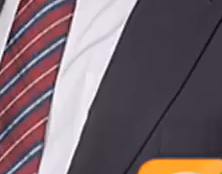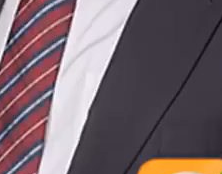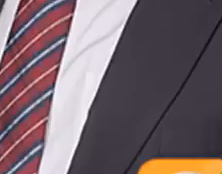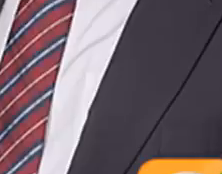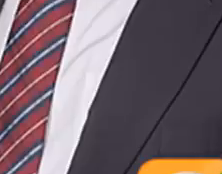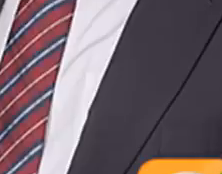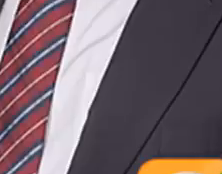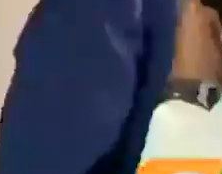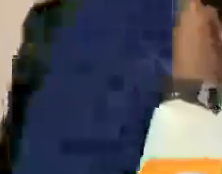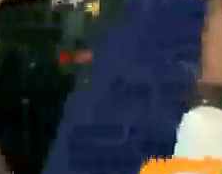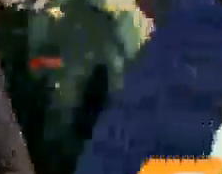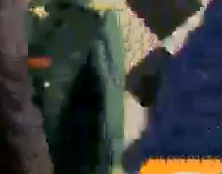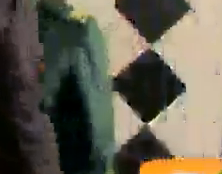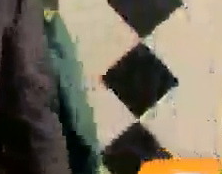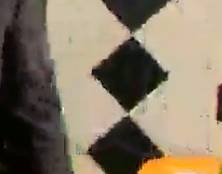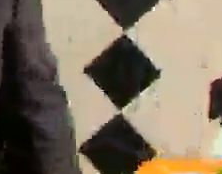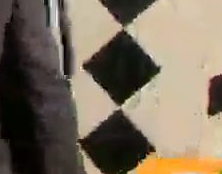election in Kenya's history."